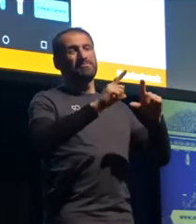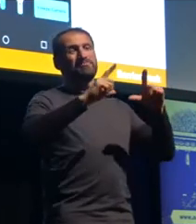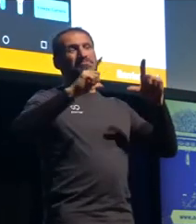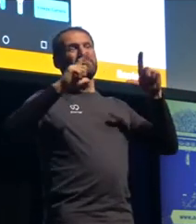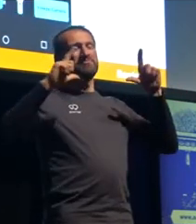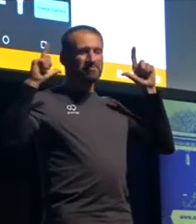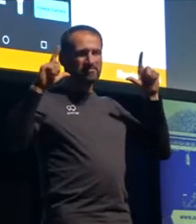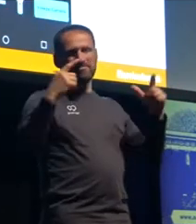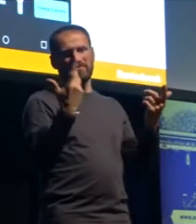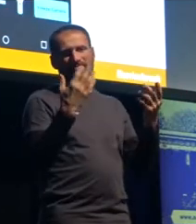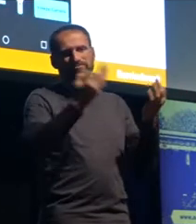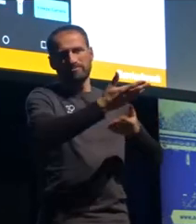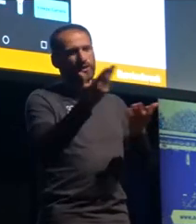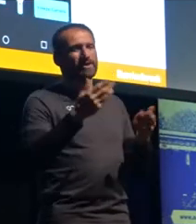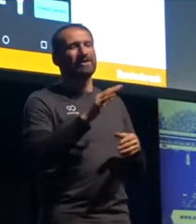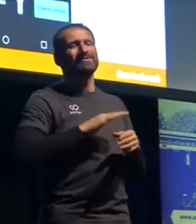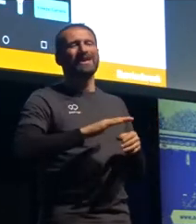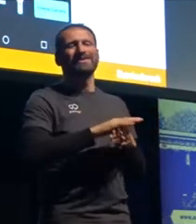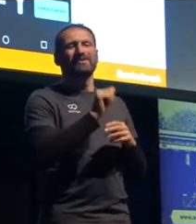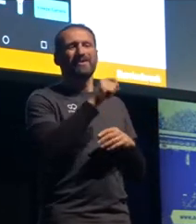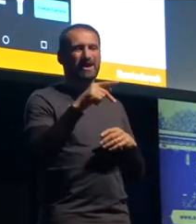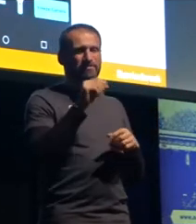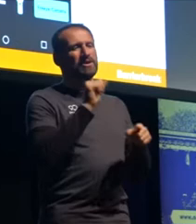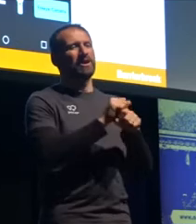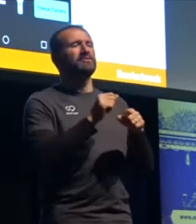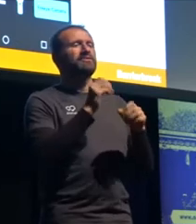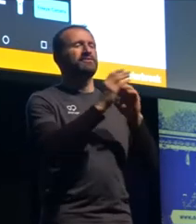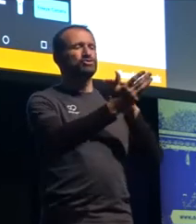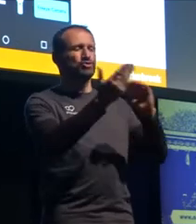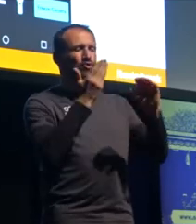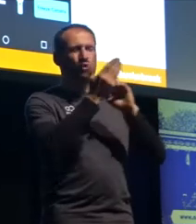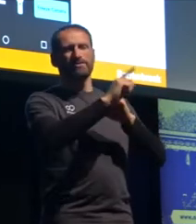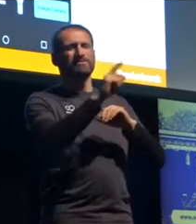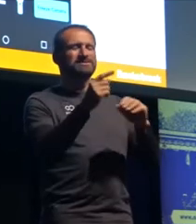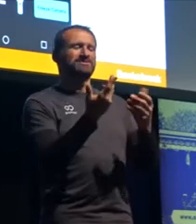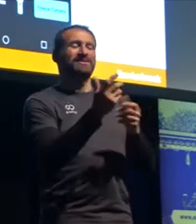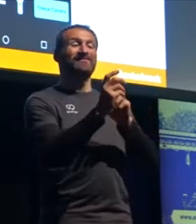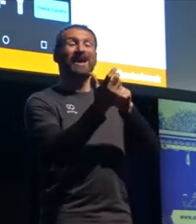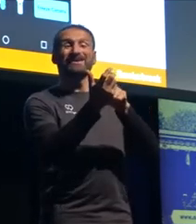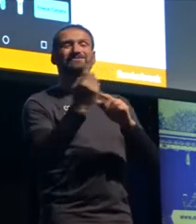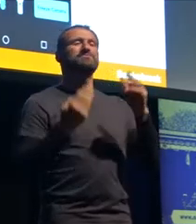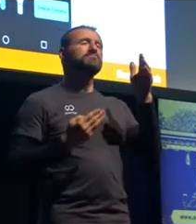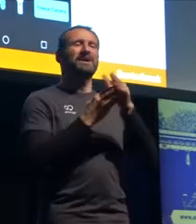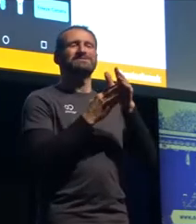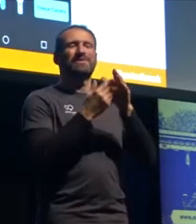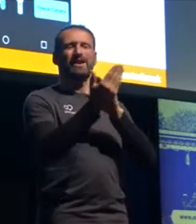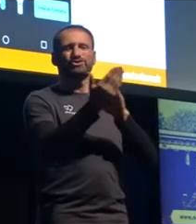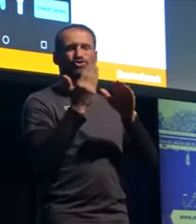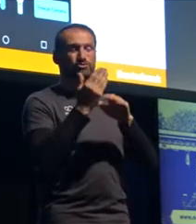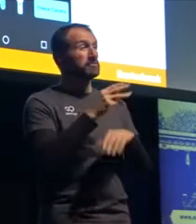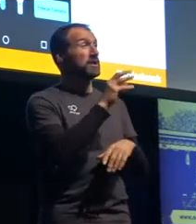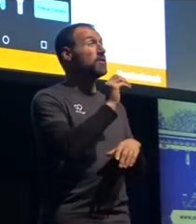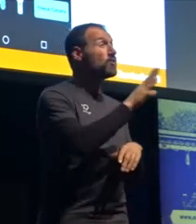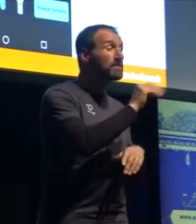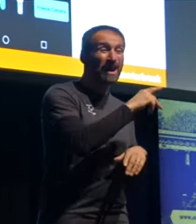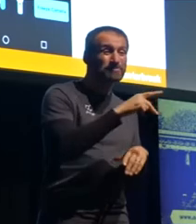app, because generally native apps can just zoom till the maximum optical zoom level of the device. But since this is a web app, you can just pinch and